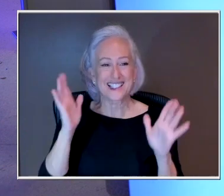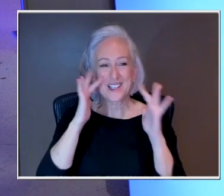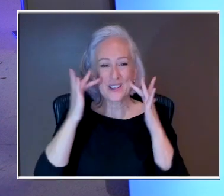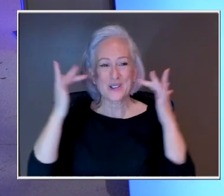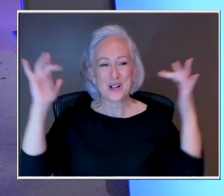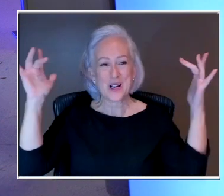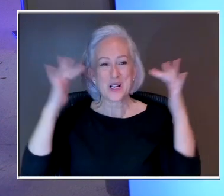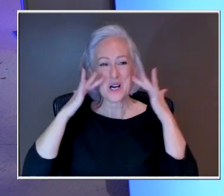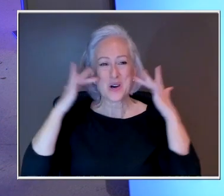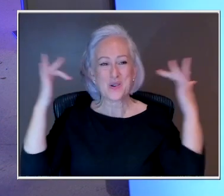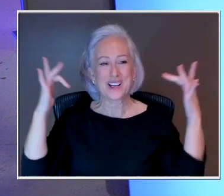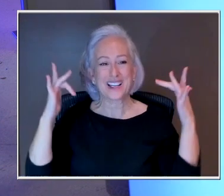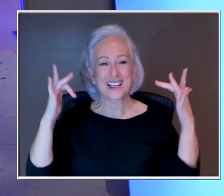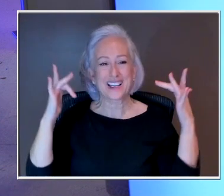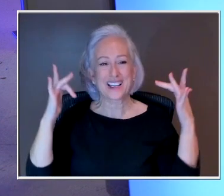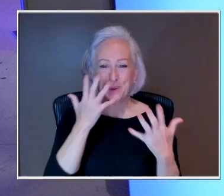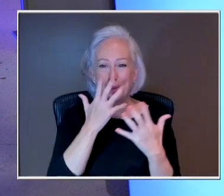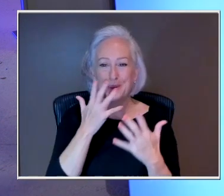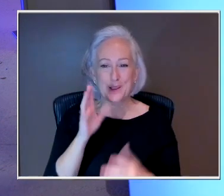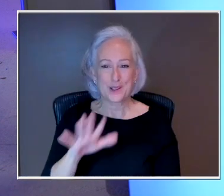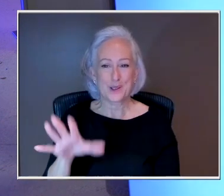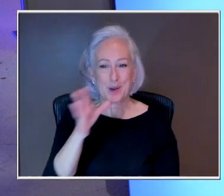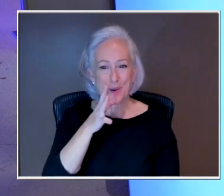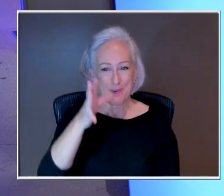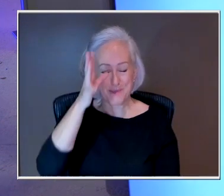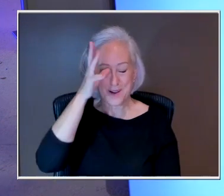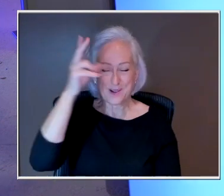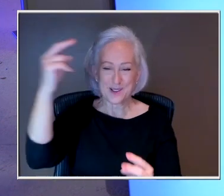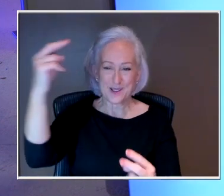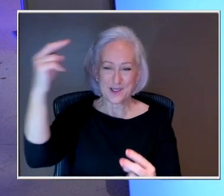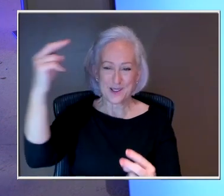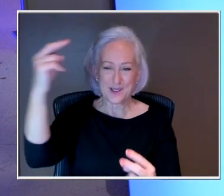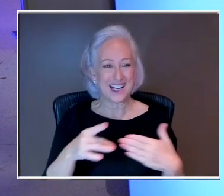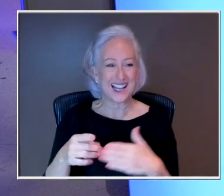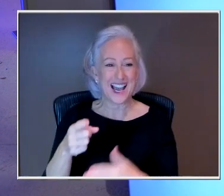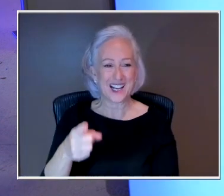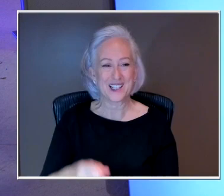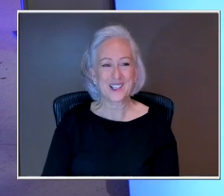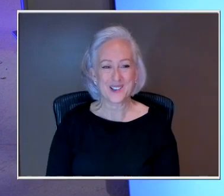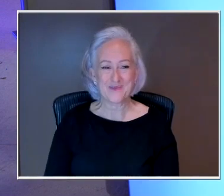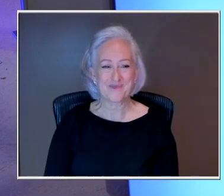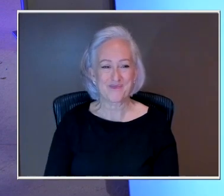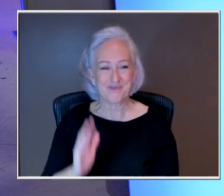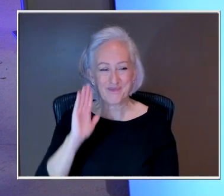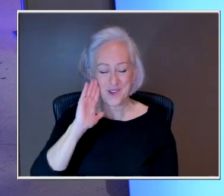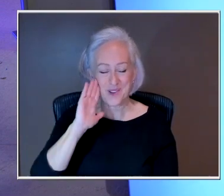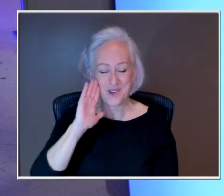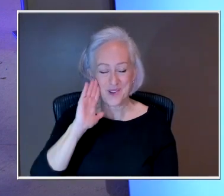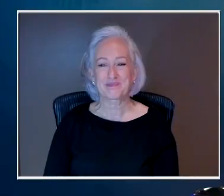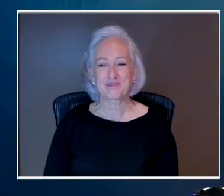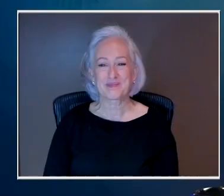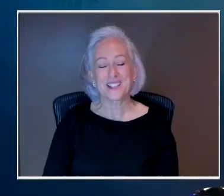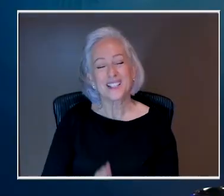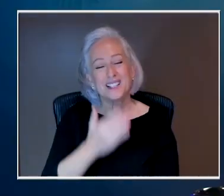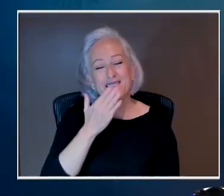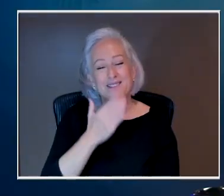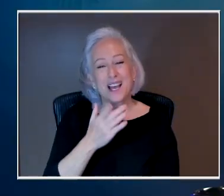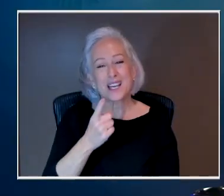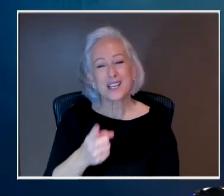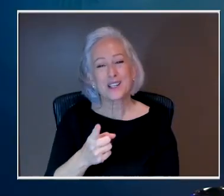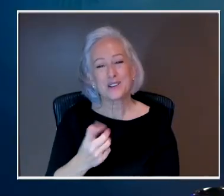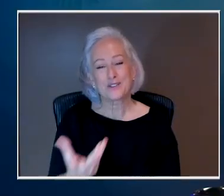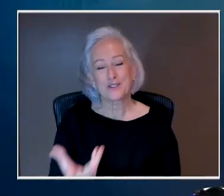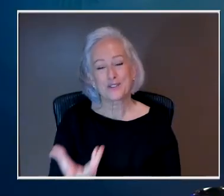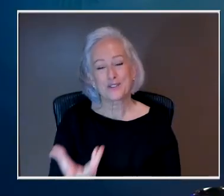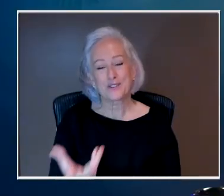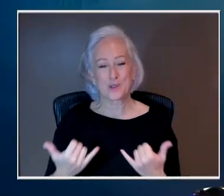Your parents are definitely watching over you and guiding you. Thanks. I know you know that. And thank you so much for being with us today.